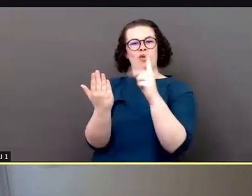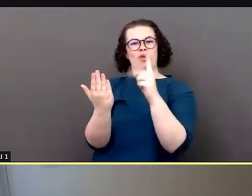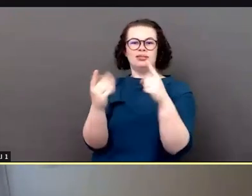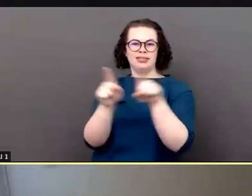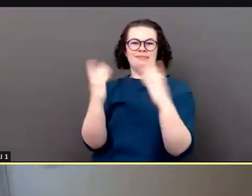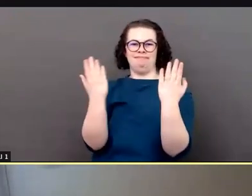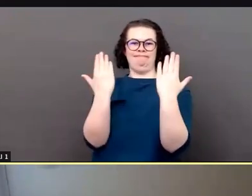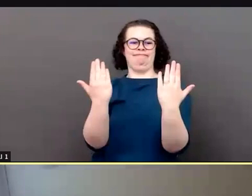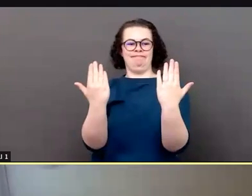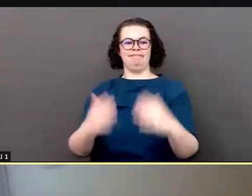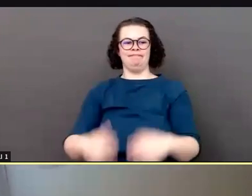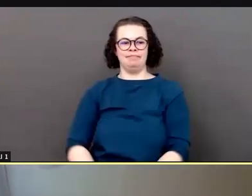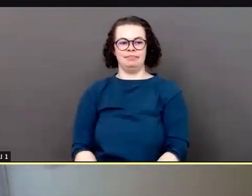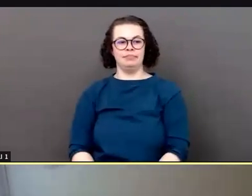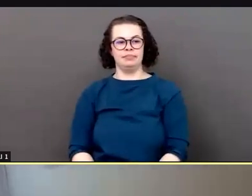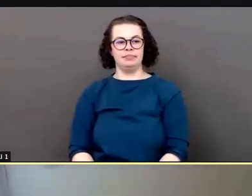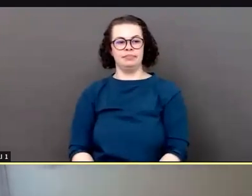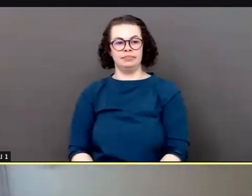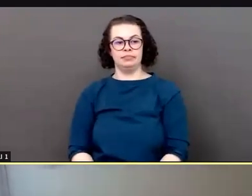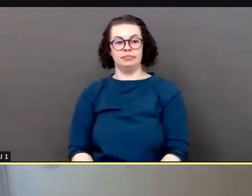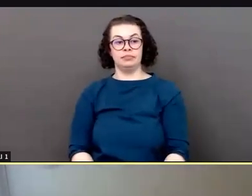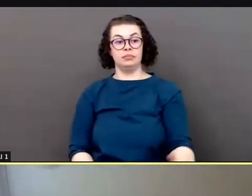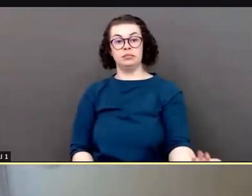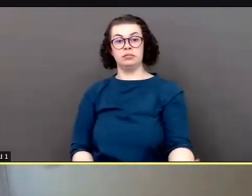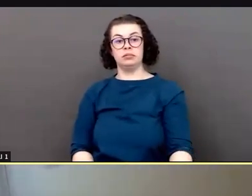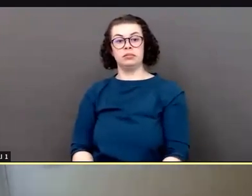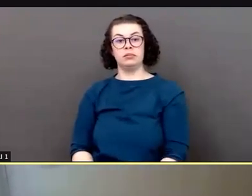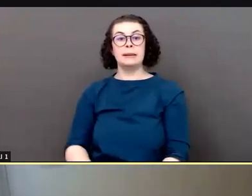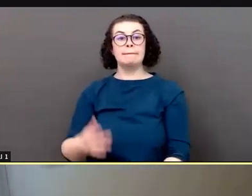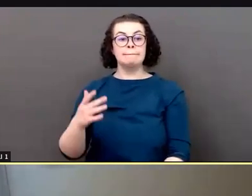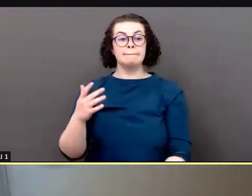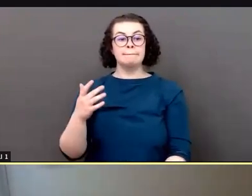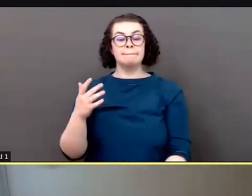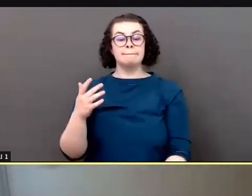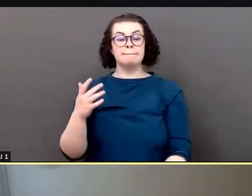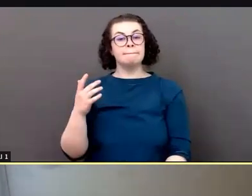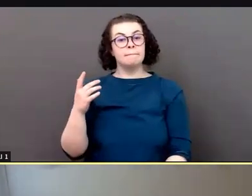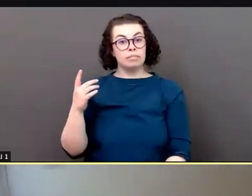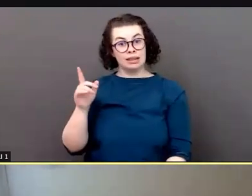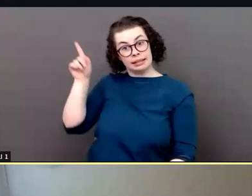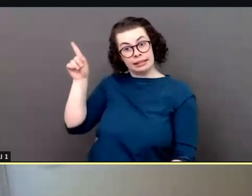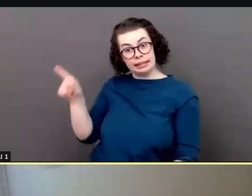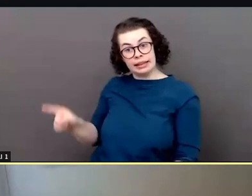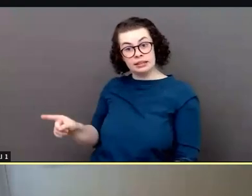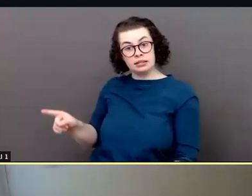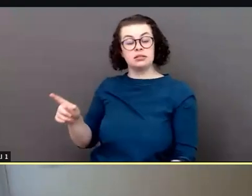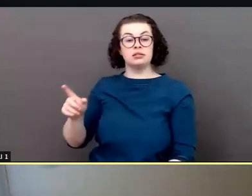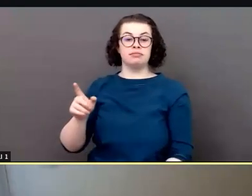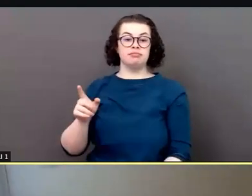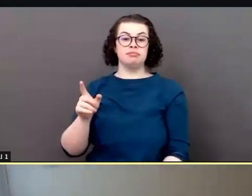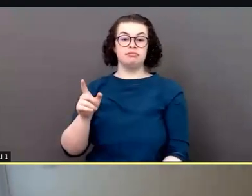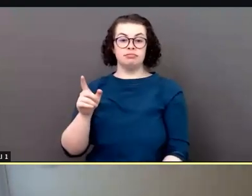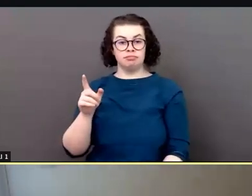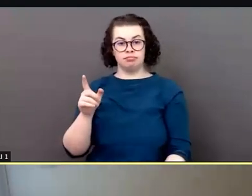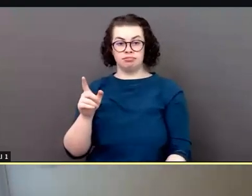We've extended the number of general examples shown in the EN